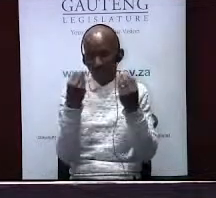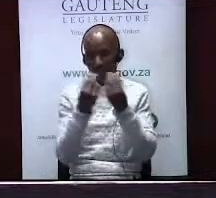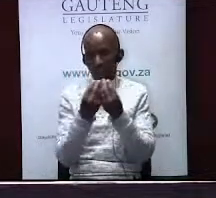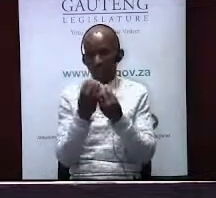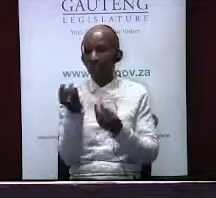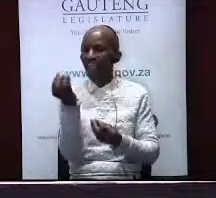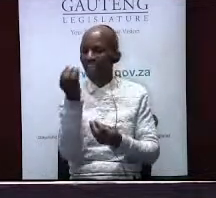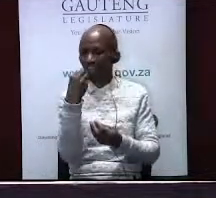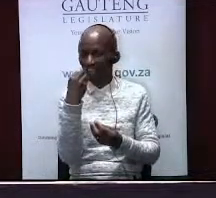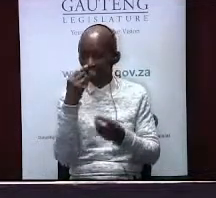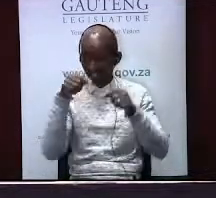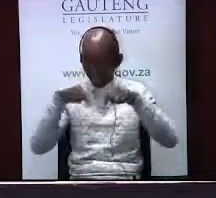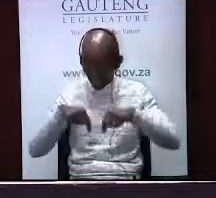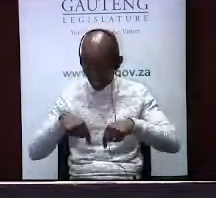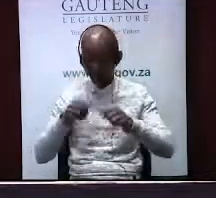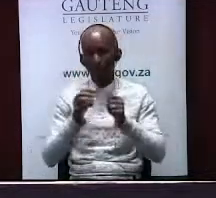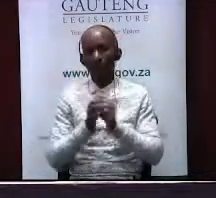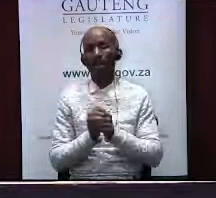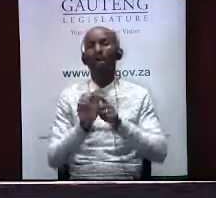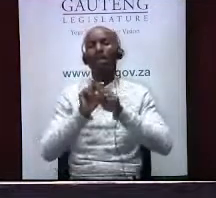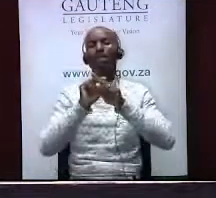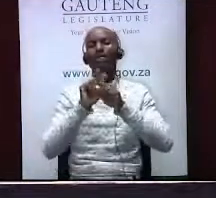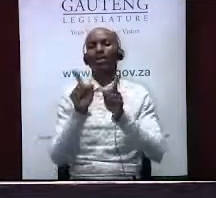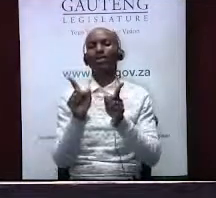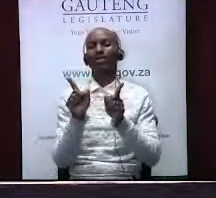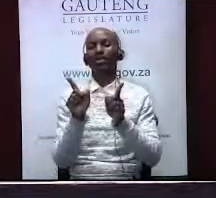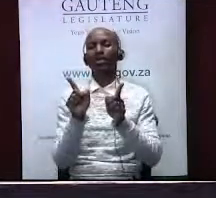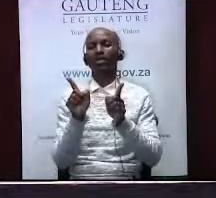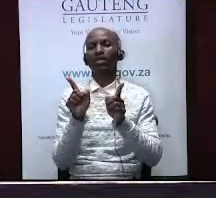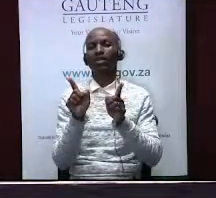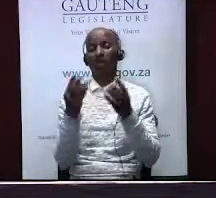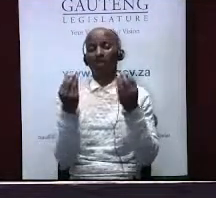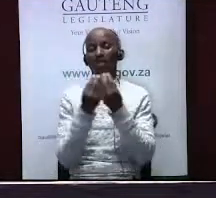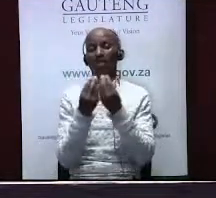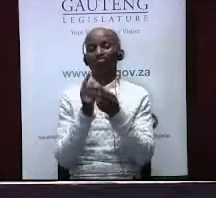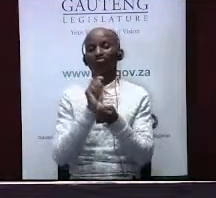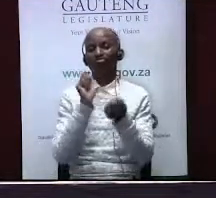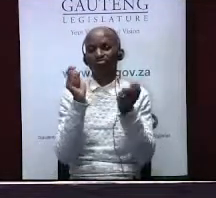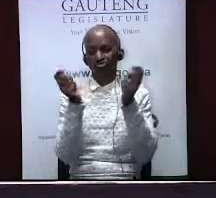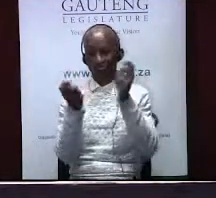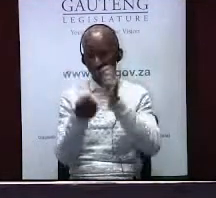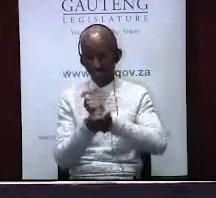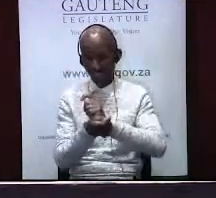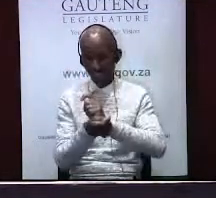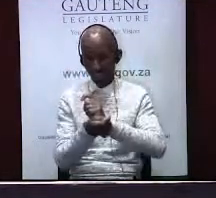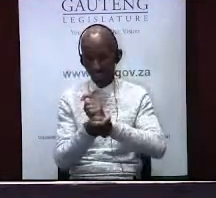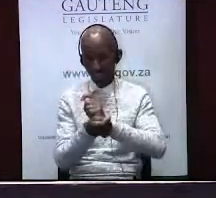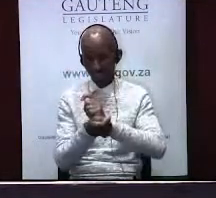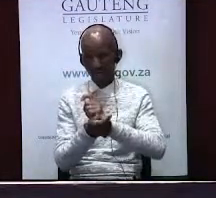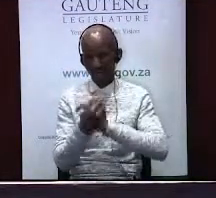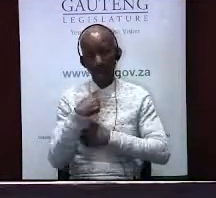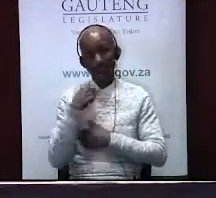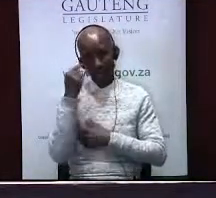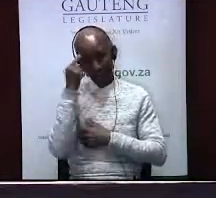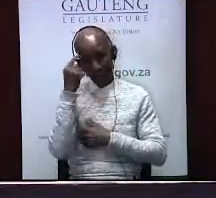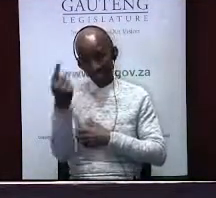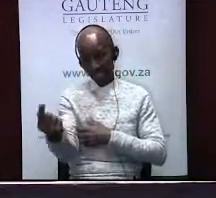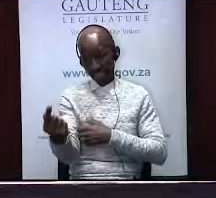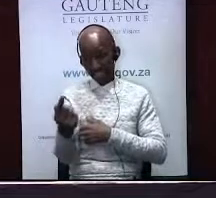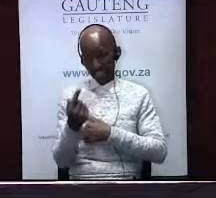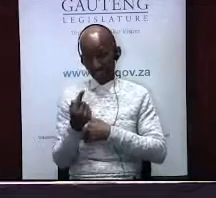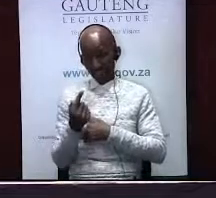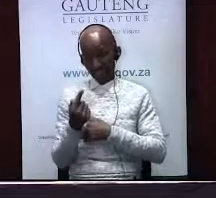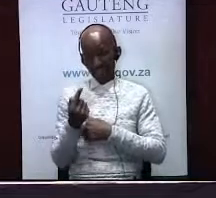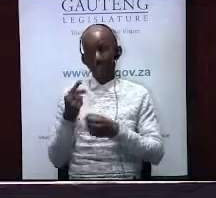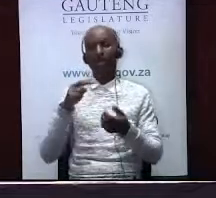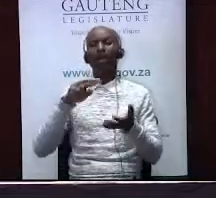ko Silverstar but things have changed and I think I came here for a